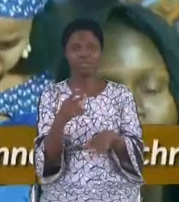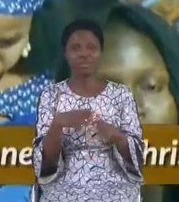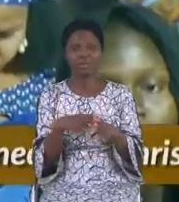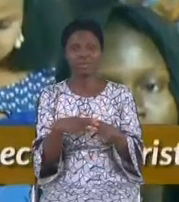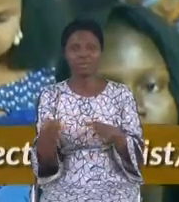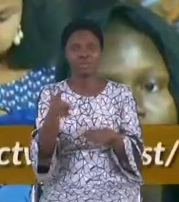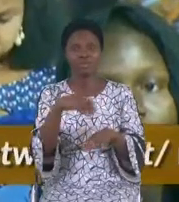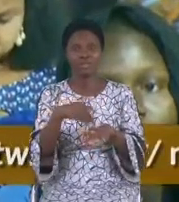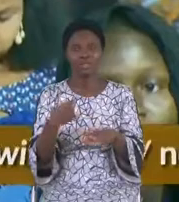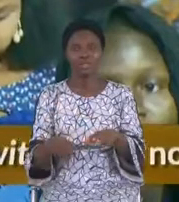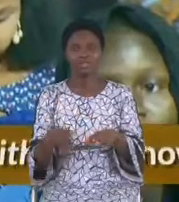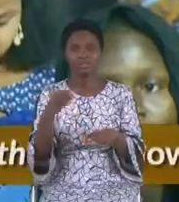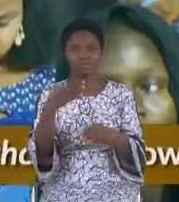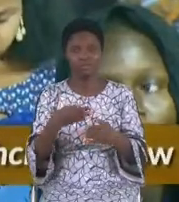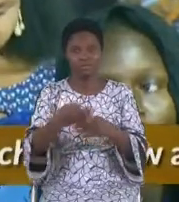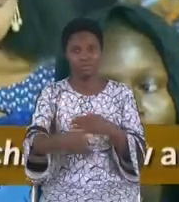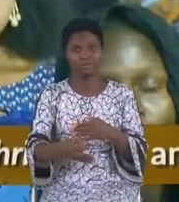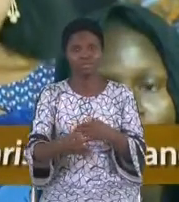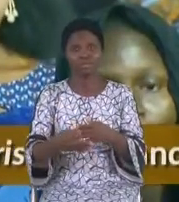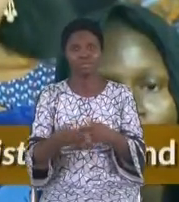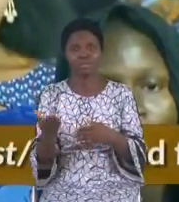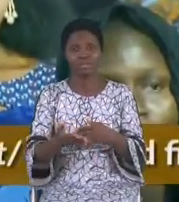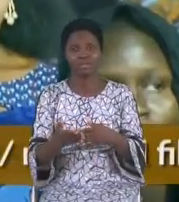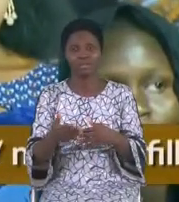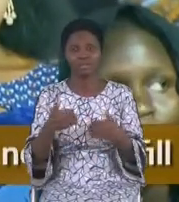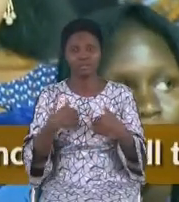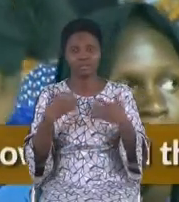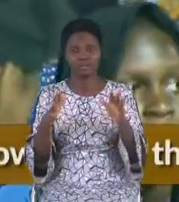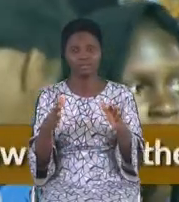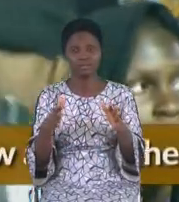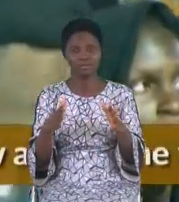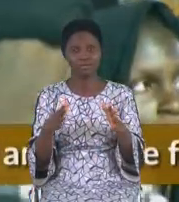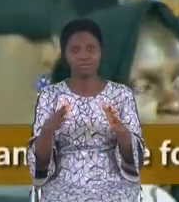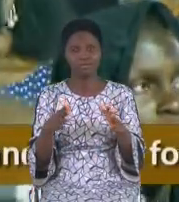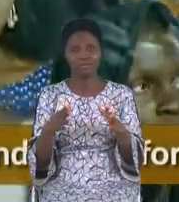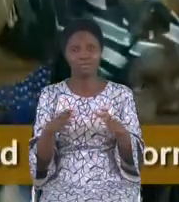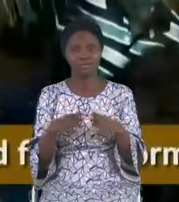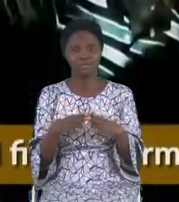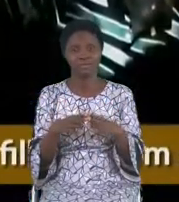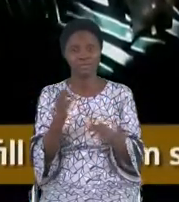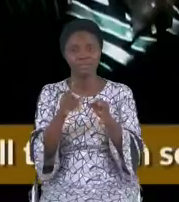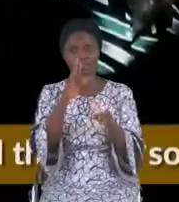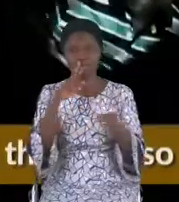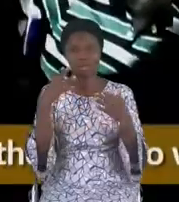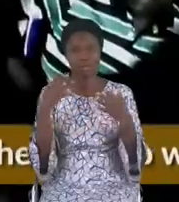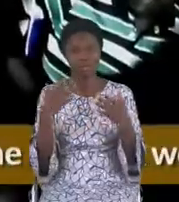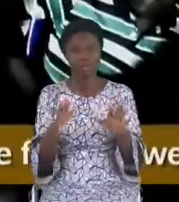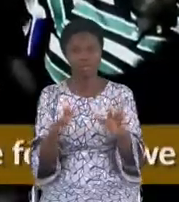done towards the middle if you are done can you wave your hand